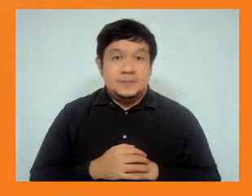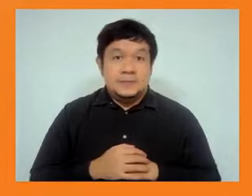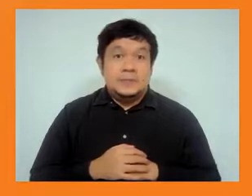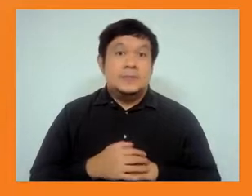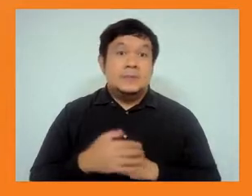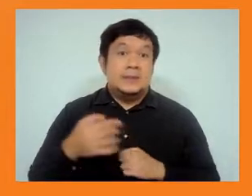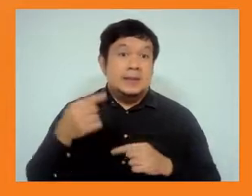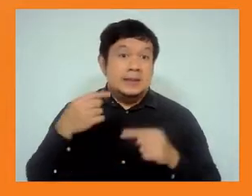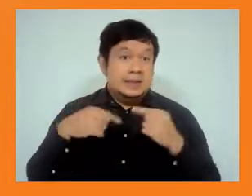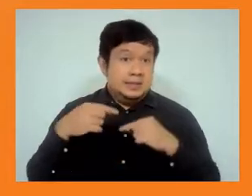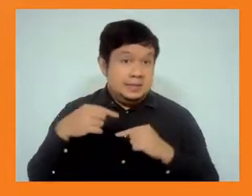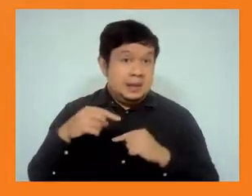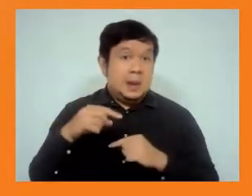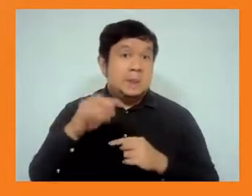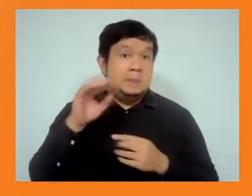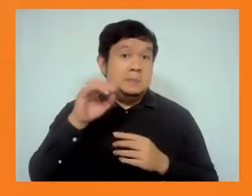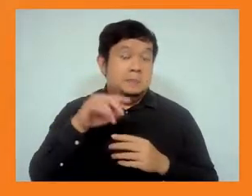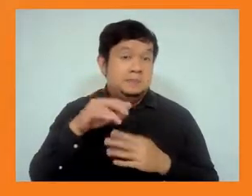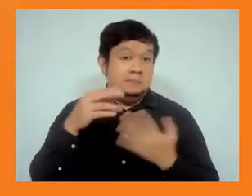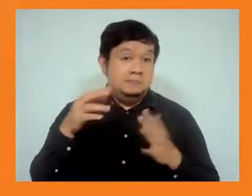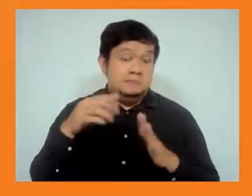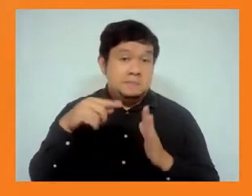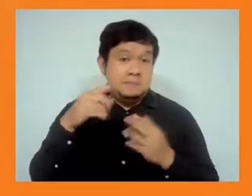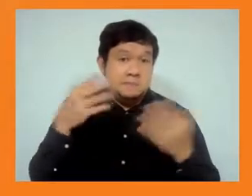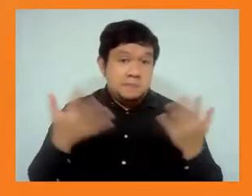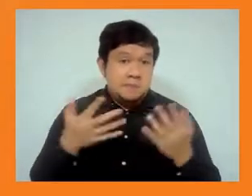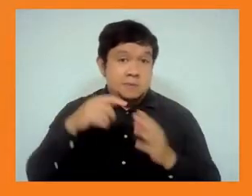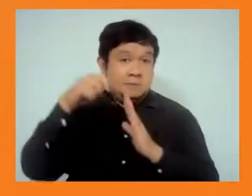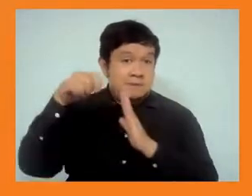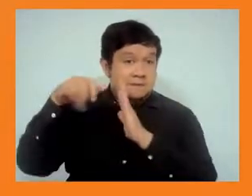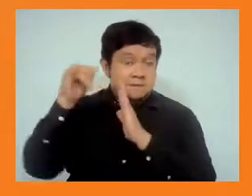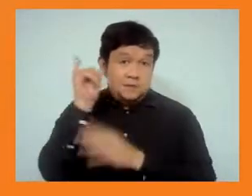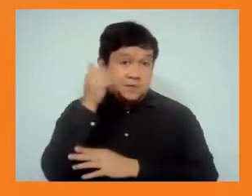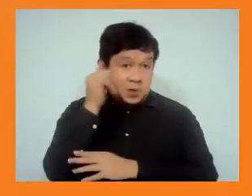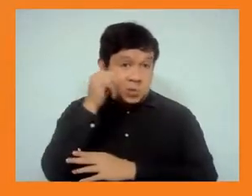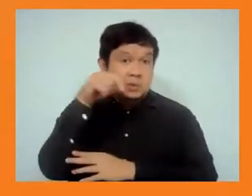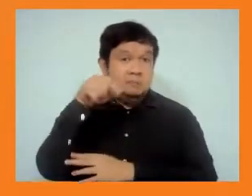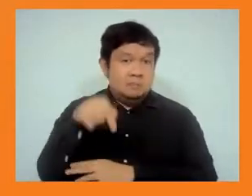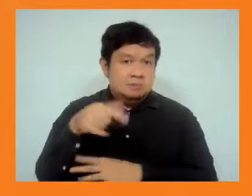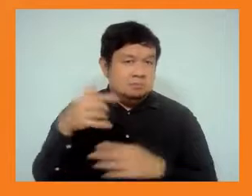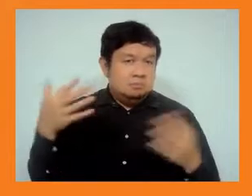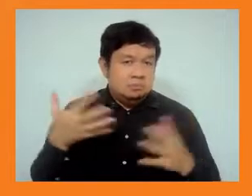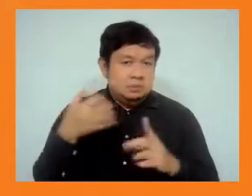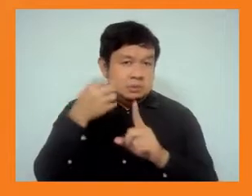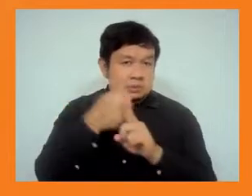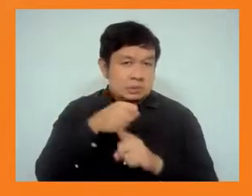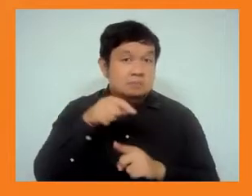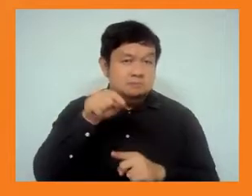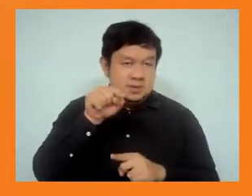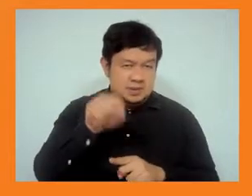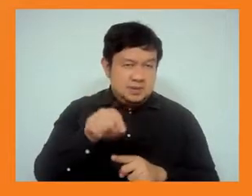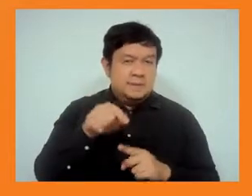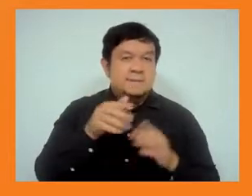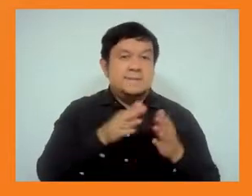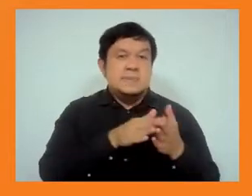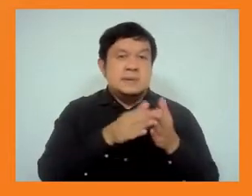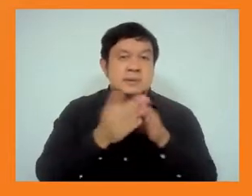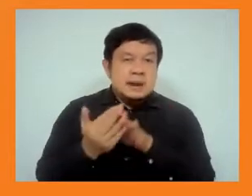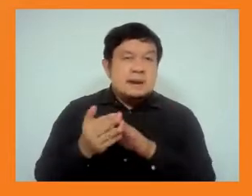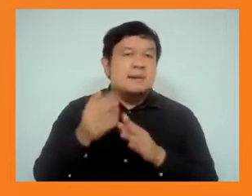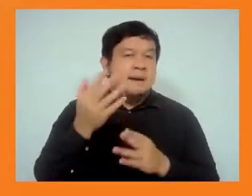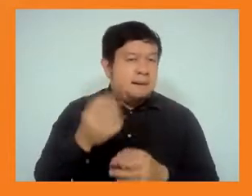city. The impacts of climate change are already visible through severe climate vagaries here, and the city has